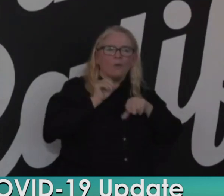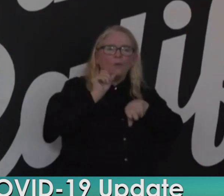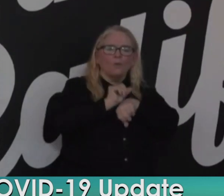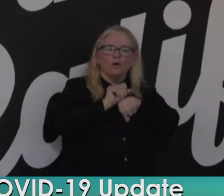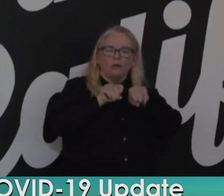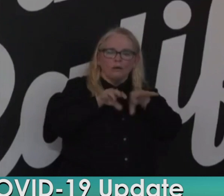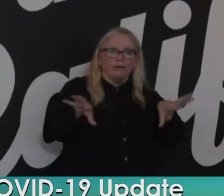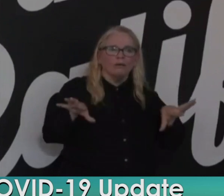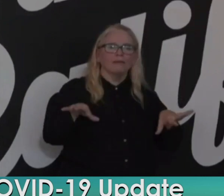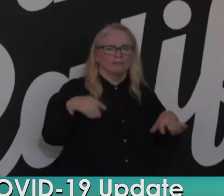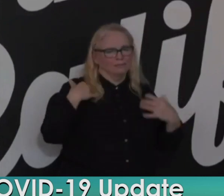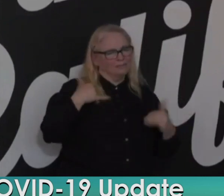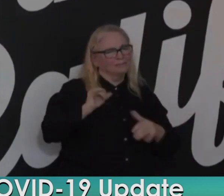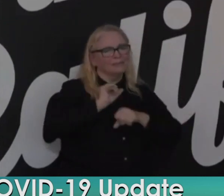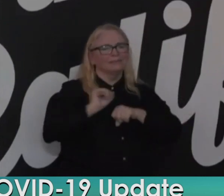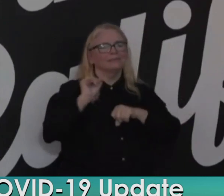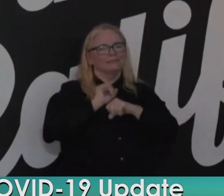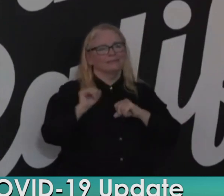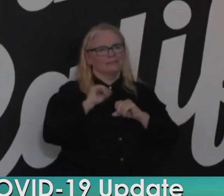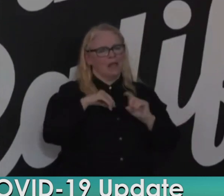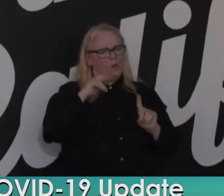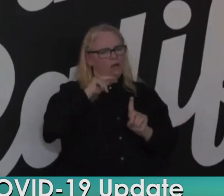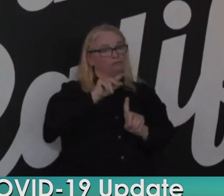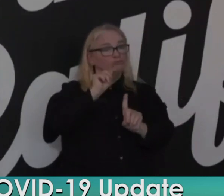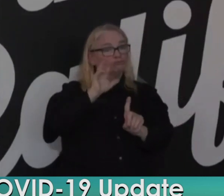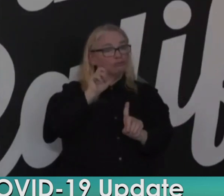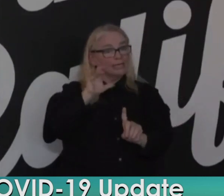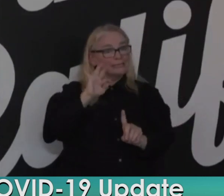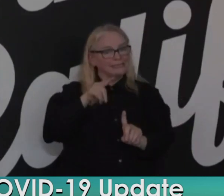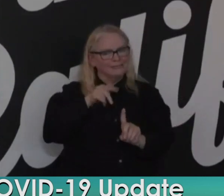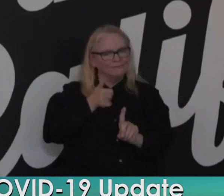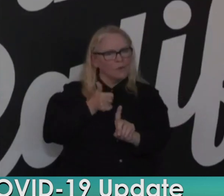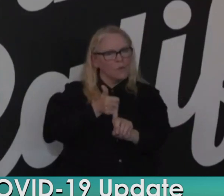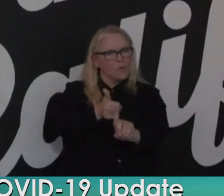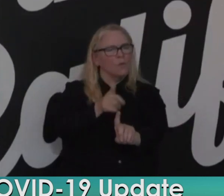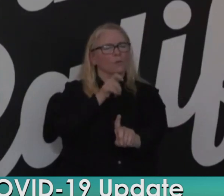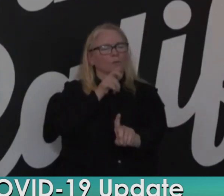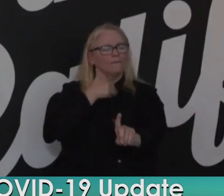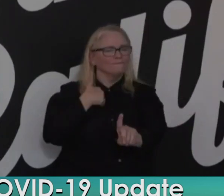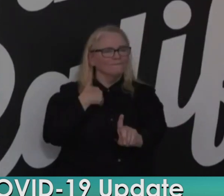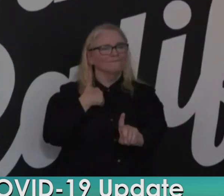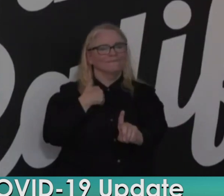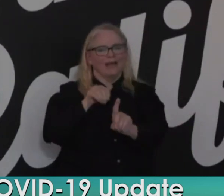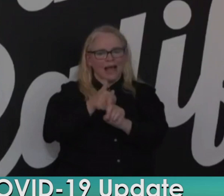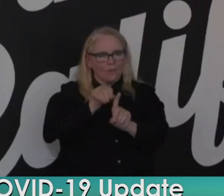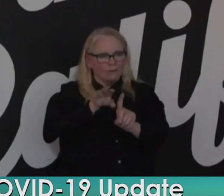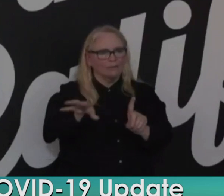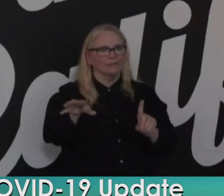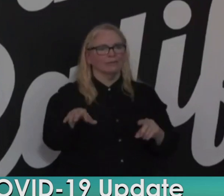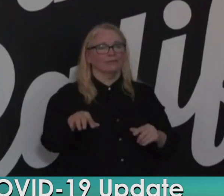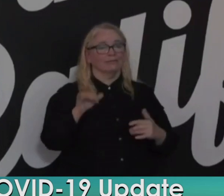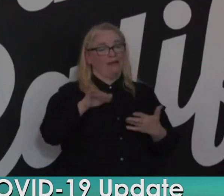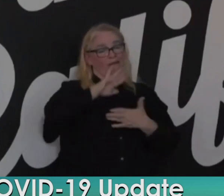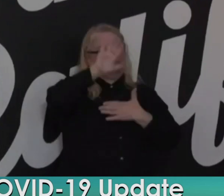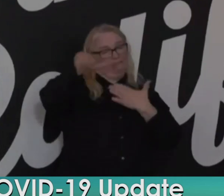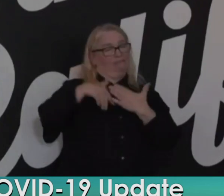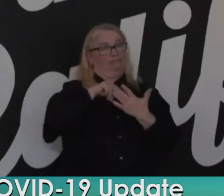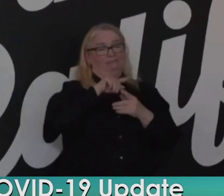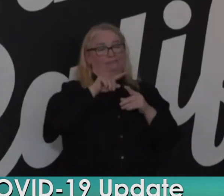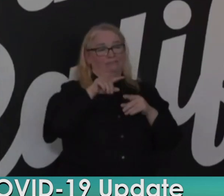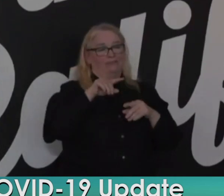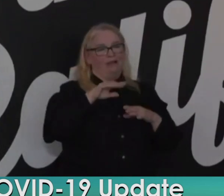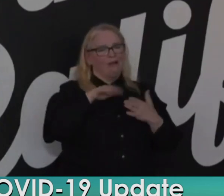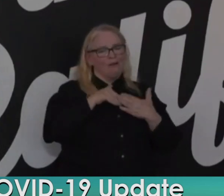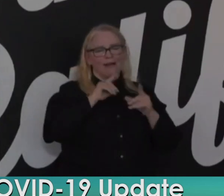The tracing and tracking becomes foundational in that respect. All of those are answers to Doug's question, but each has